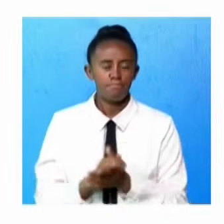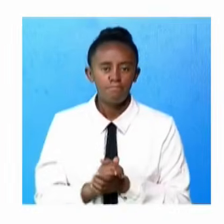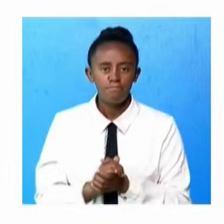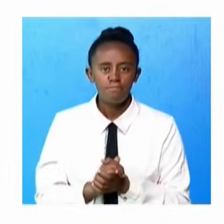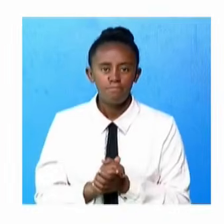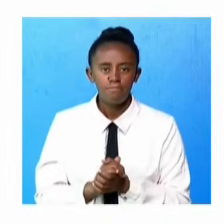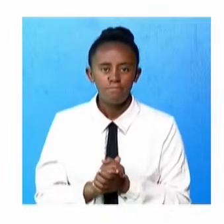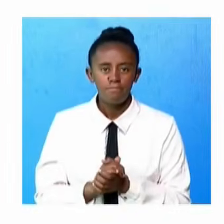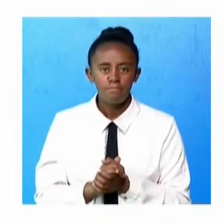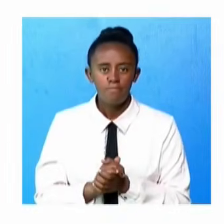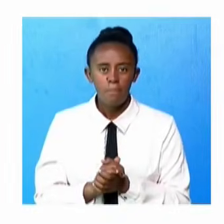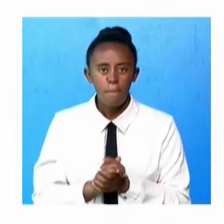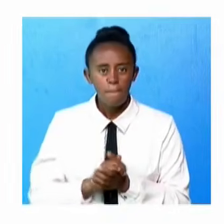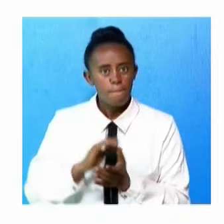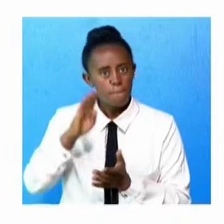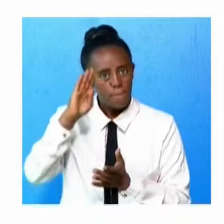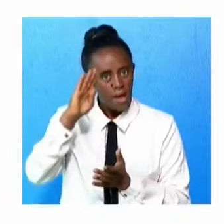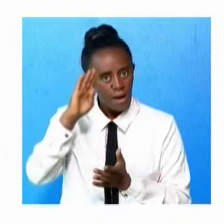Becca